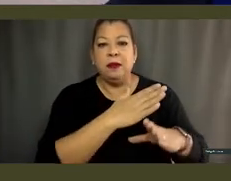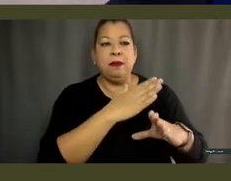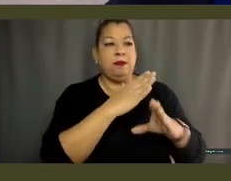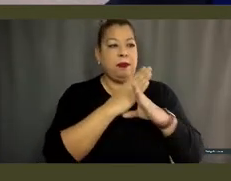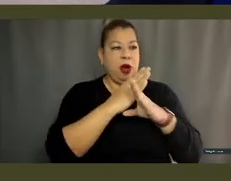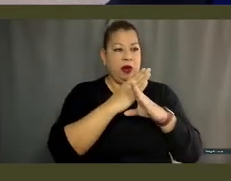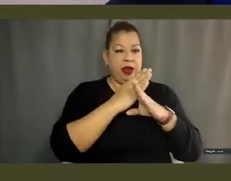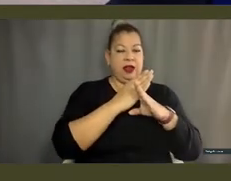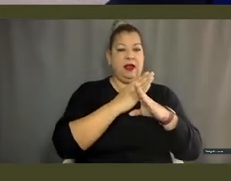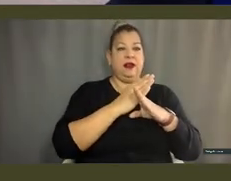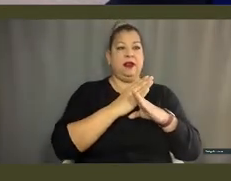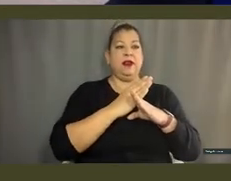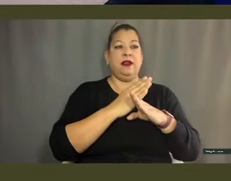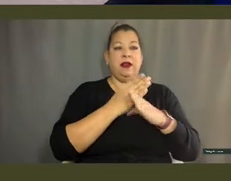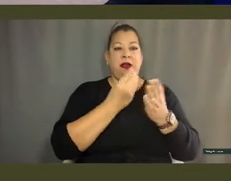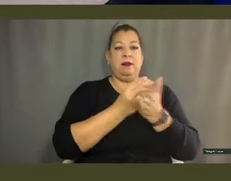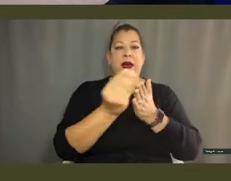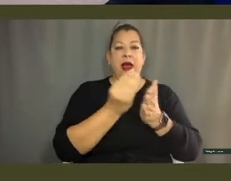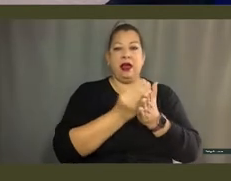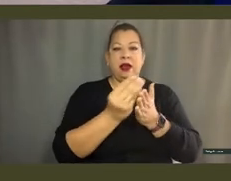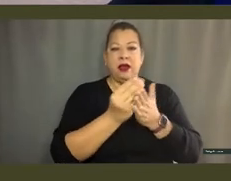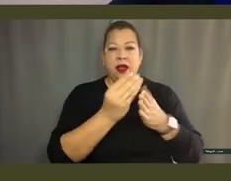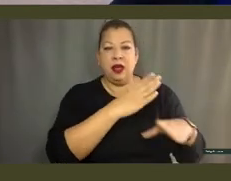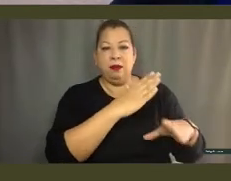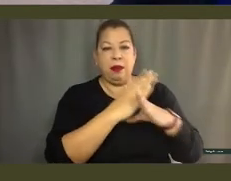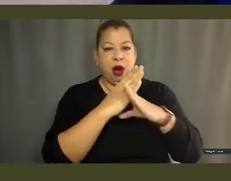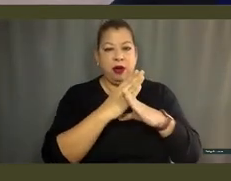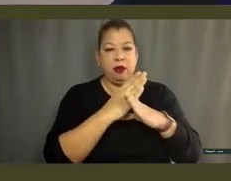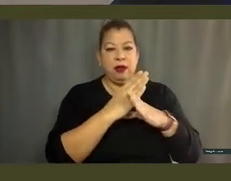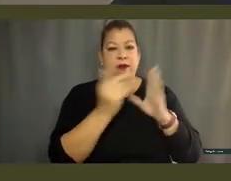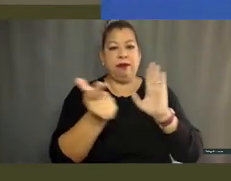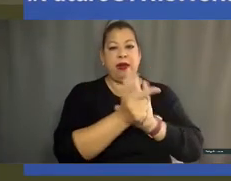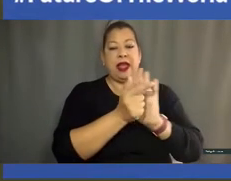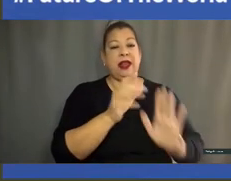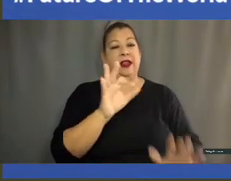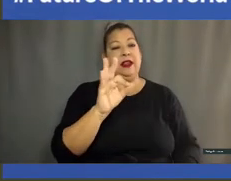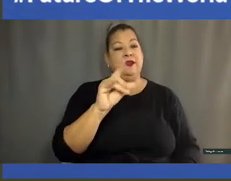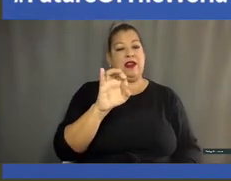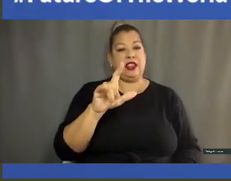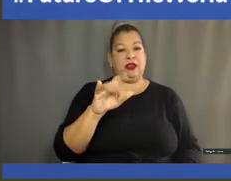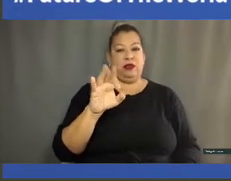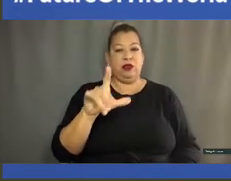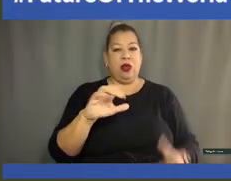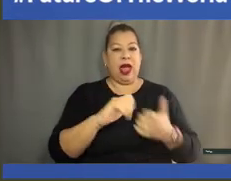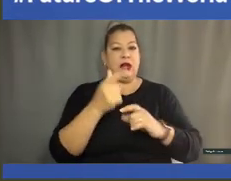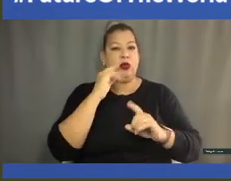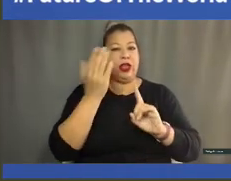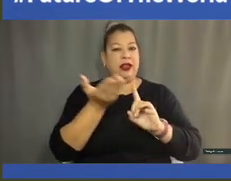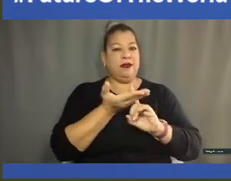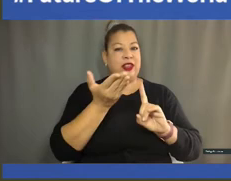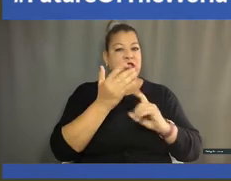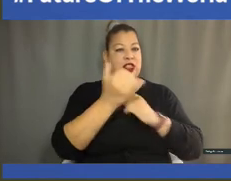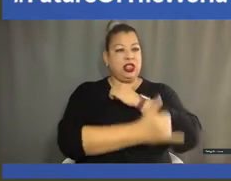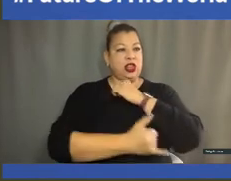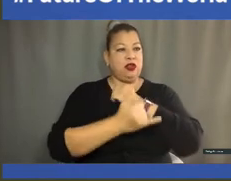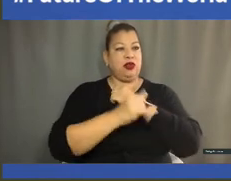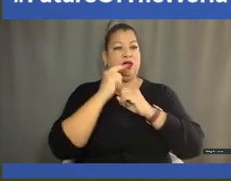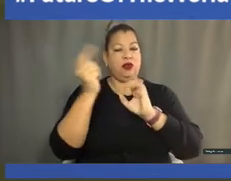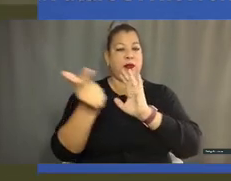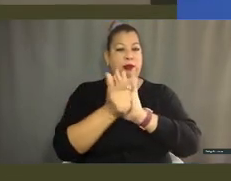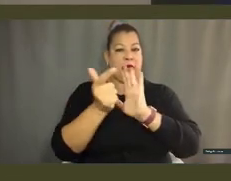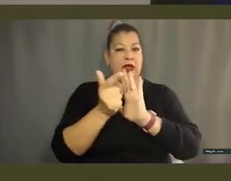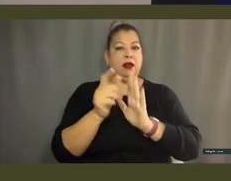curb global temperature rise. How do we convince countries to do this? So Minoru,